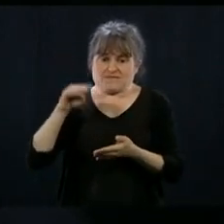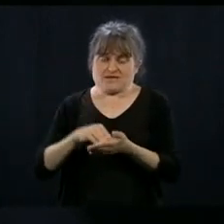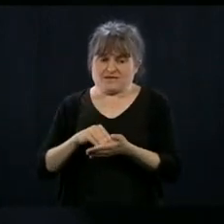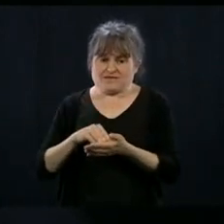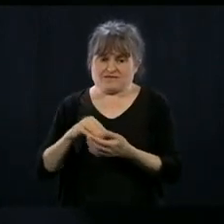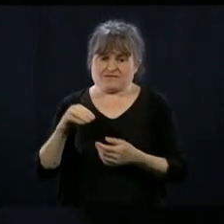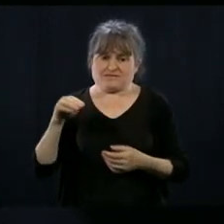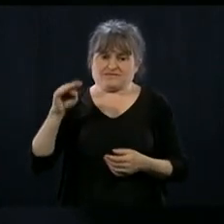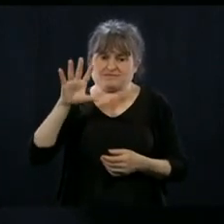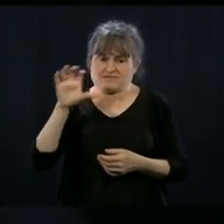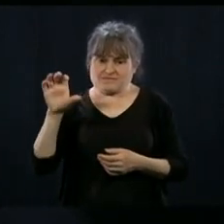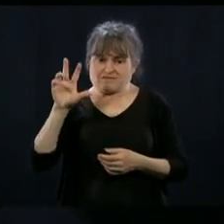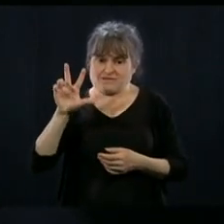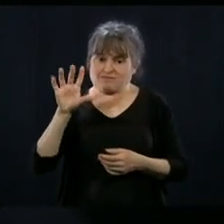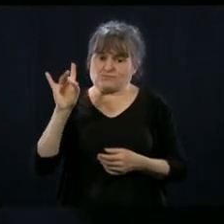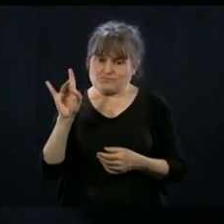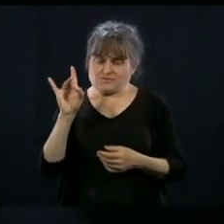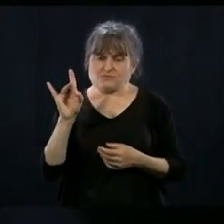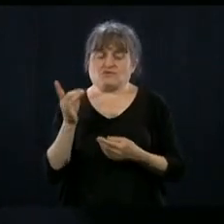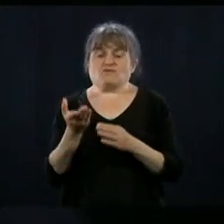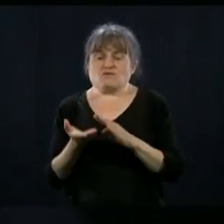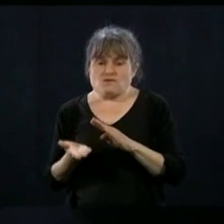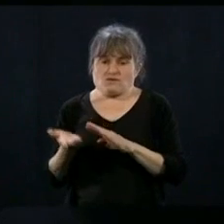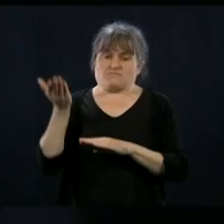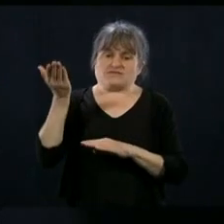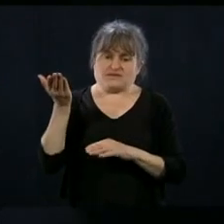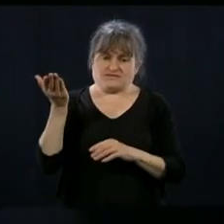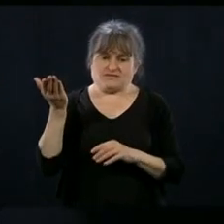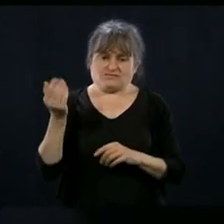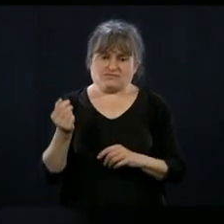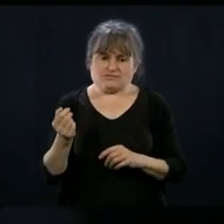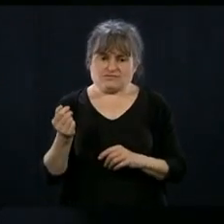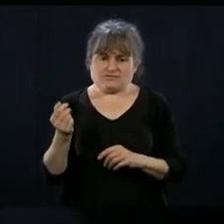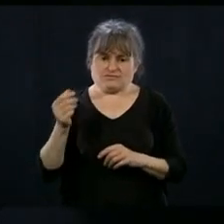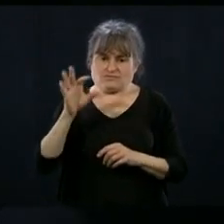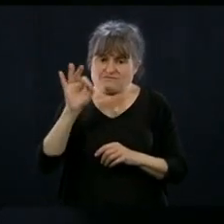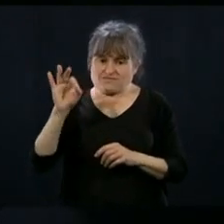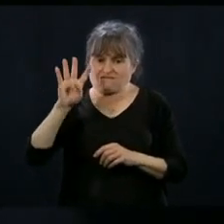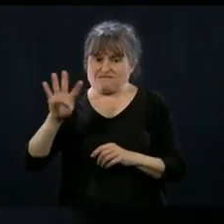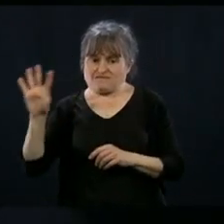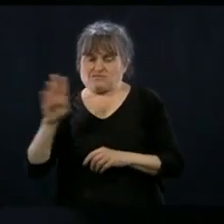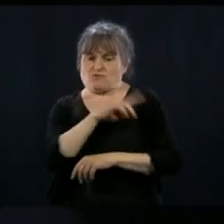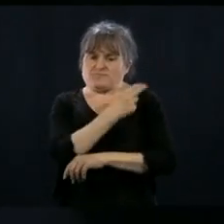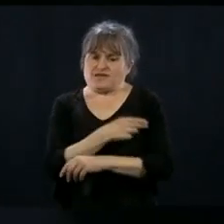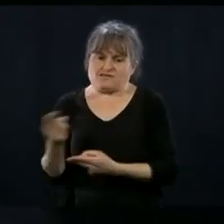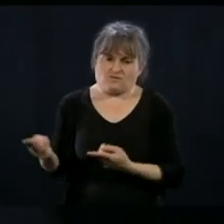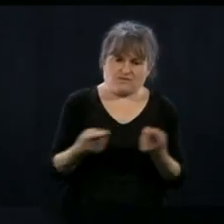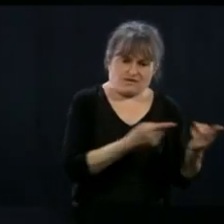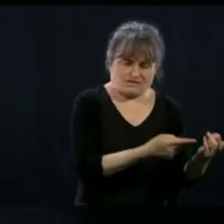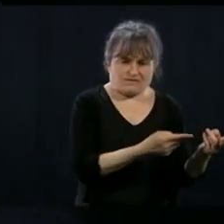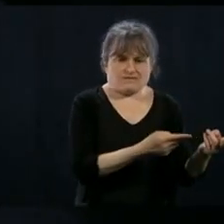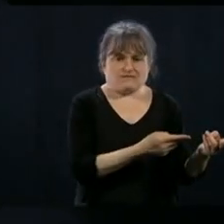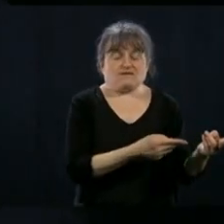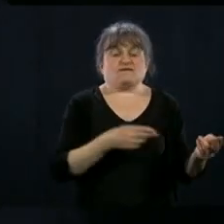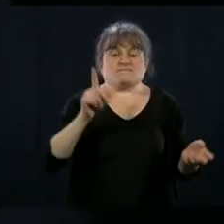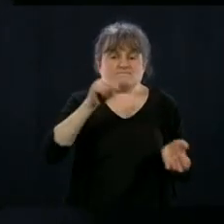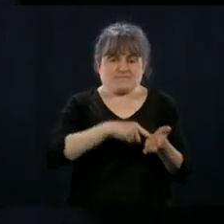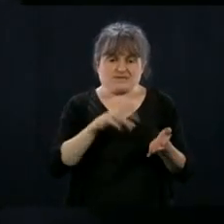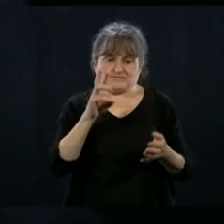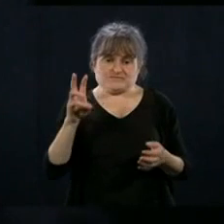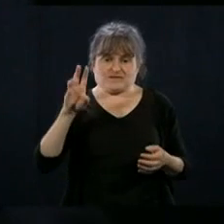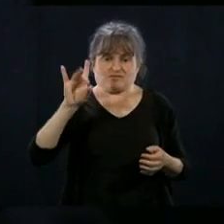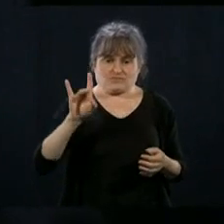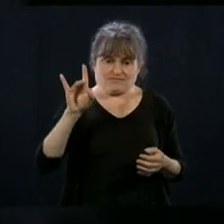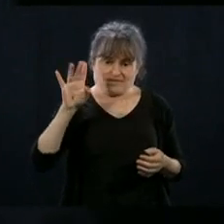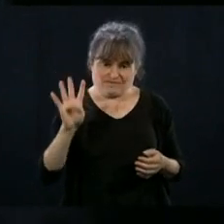27,000 confirmed cases, 1,684 people who are being hospitalized. That is an increase of 36,